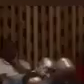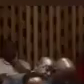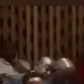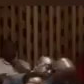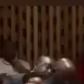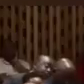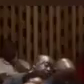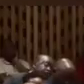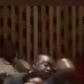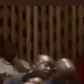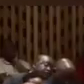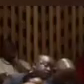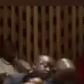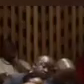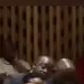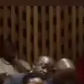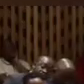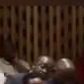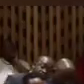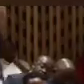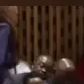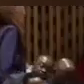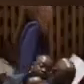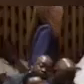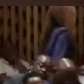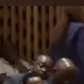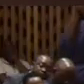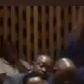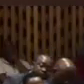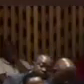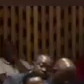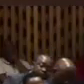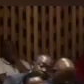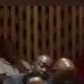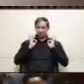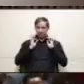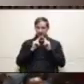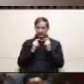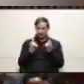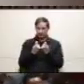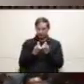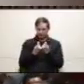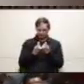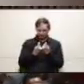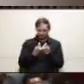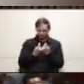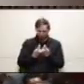The Executive Mayor and the team. Thank you, Chair. So